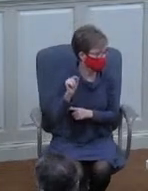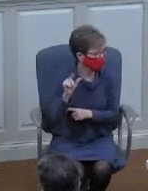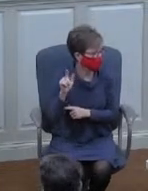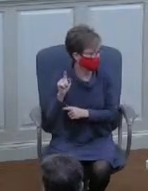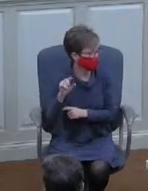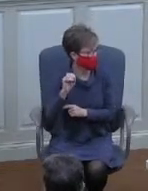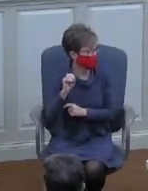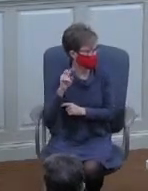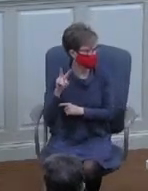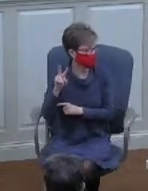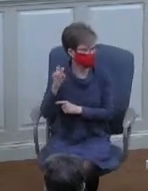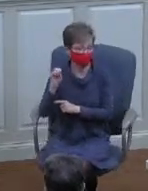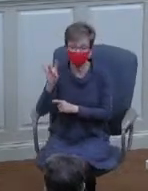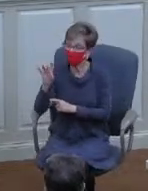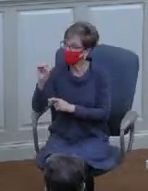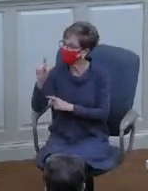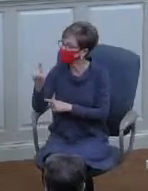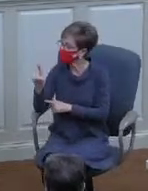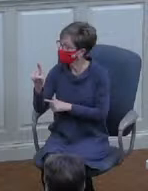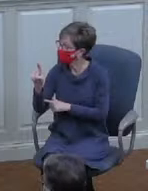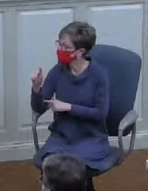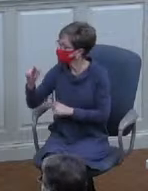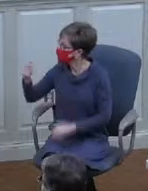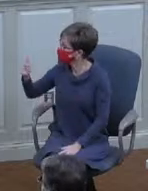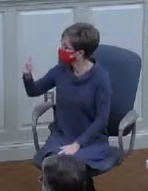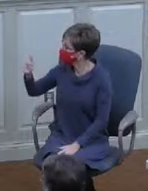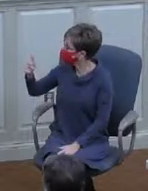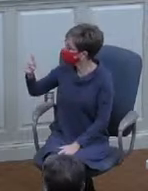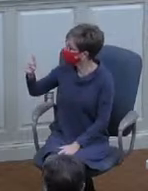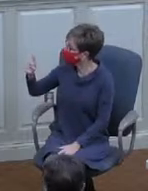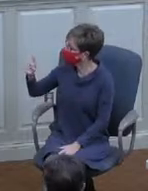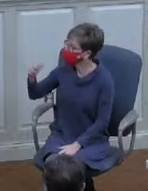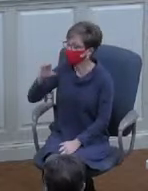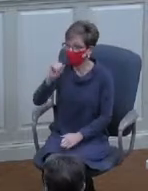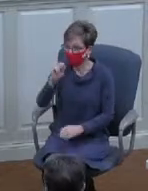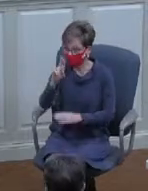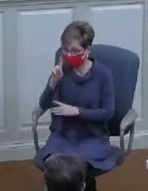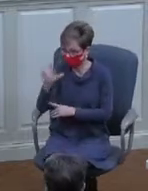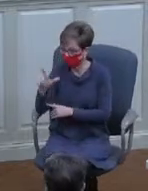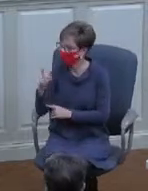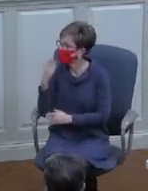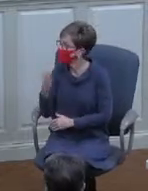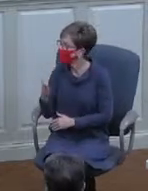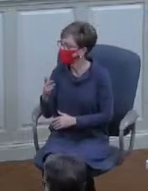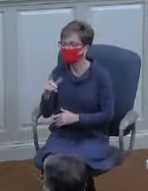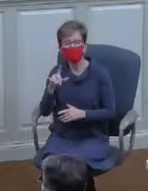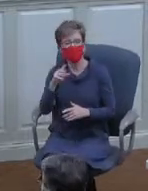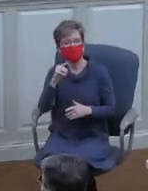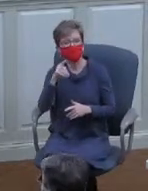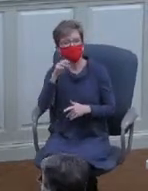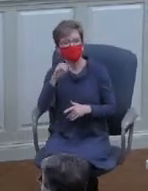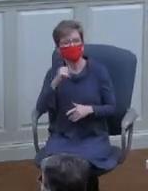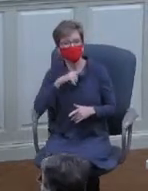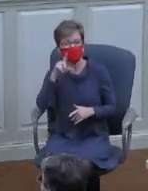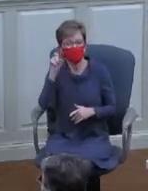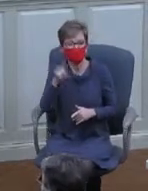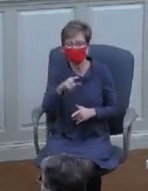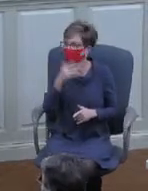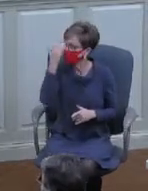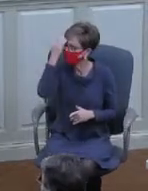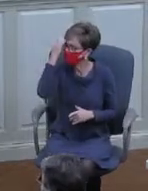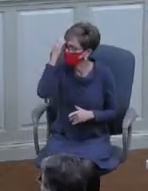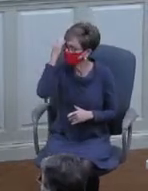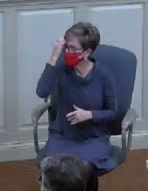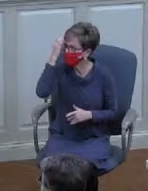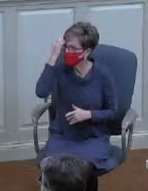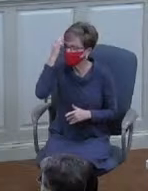2021-020801. Thank you, Commissioner Terry. Is there a second? Second. Mr. Cottle, thank you. I have a question. So why was this, I'm just curious, why was this not